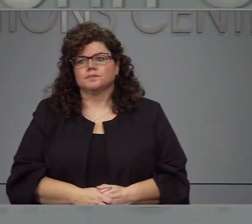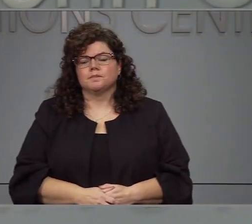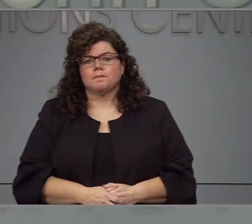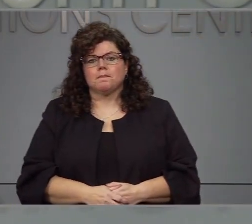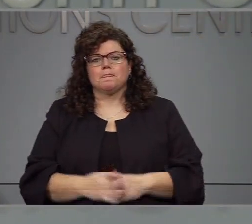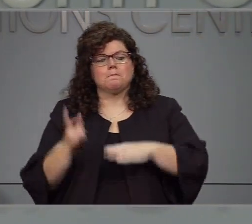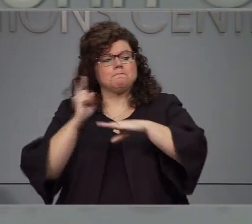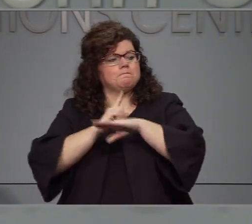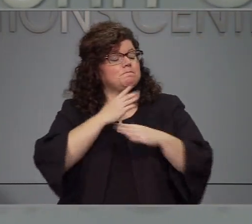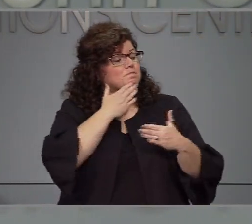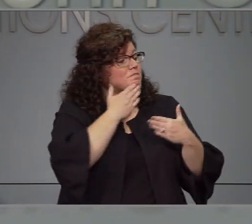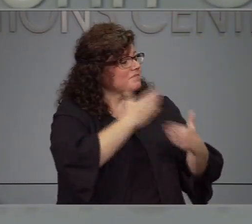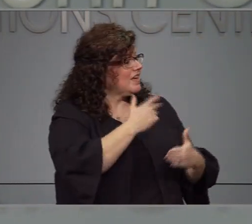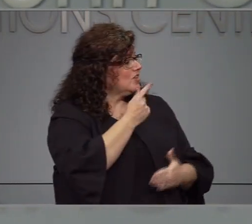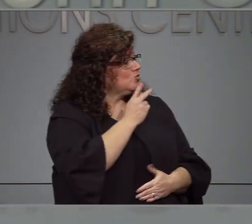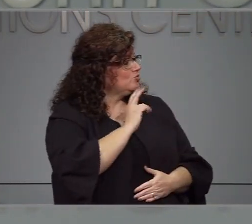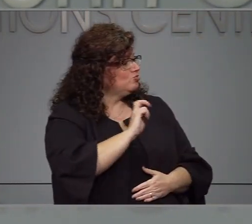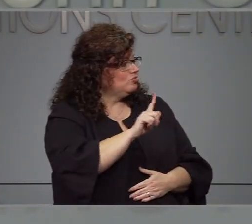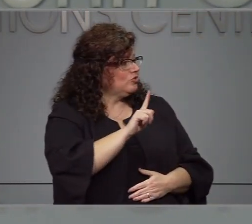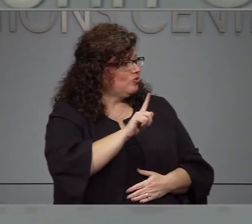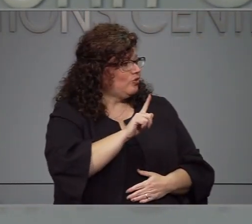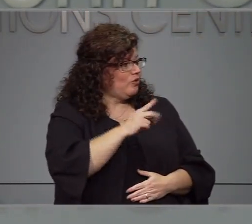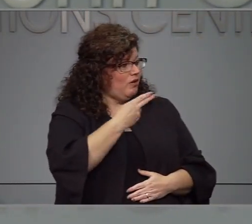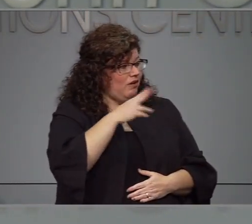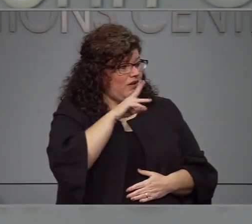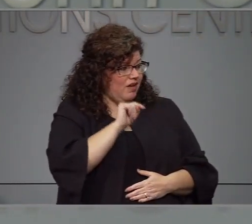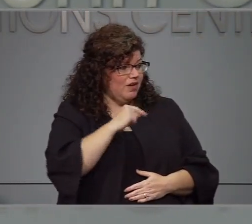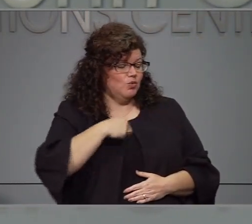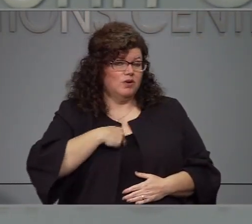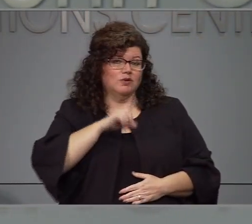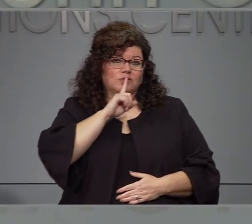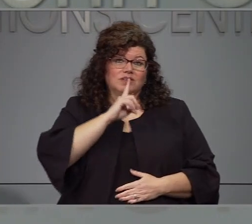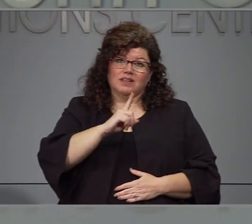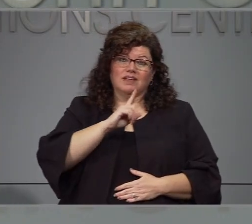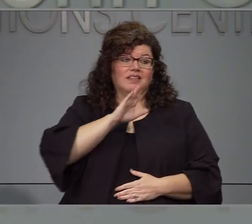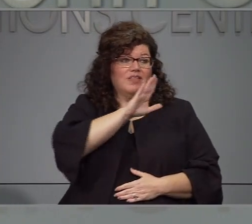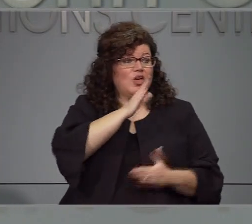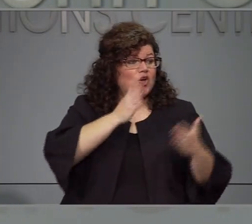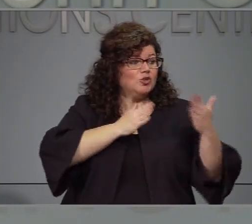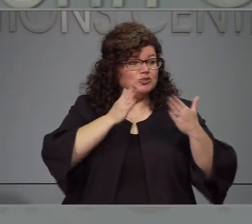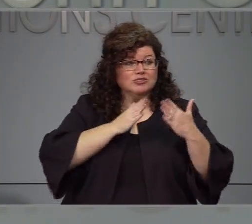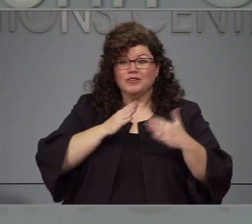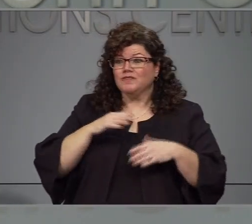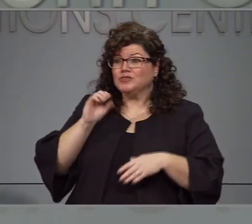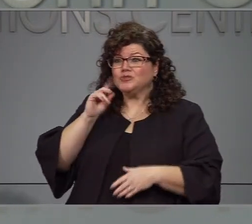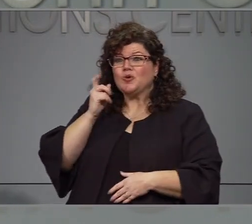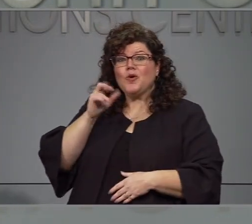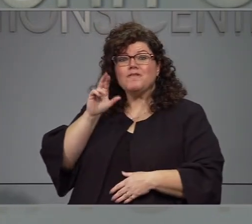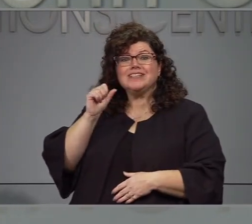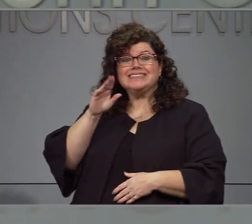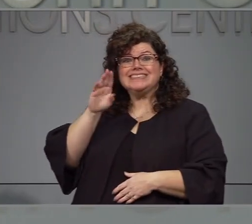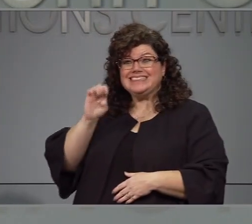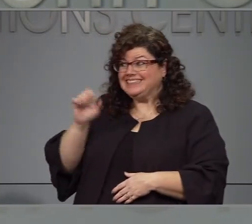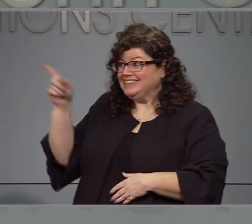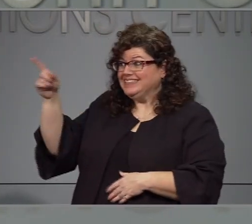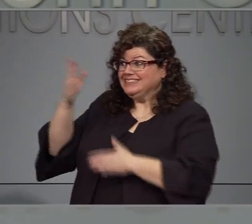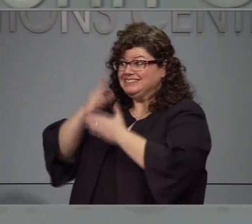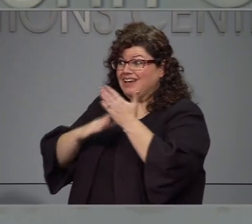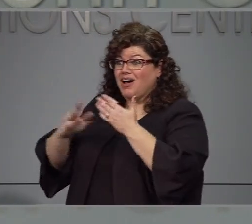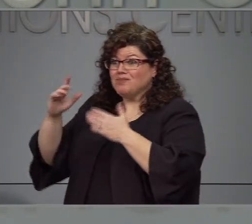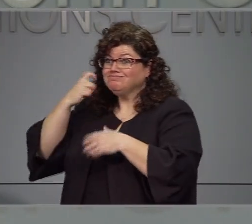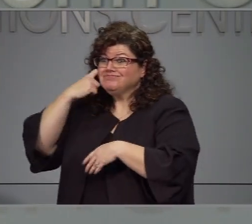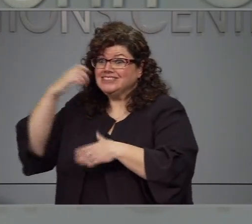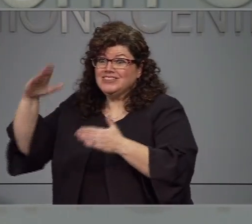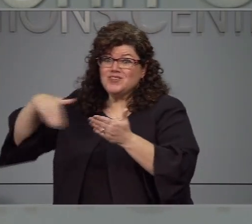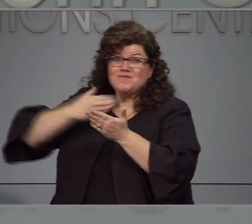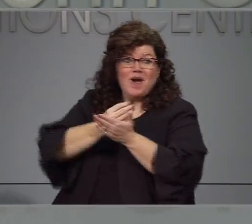Thank you, General Hunt. We're grateful for our National Guard soldiers, their service overseas. Some of them just got back home, and we're grateful for